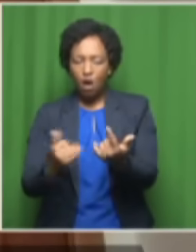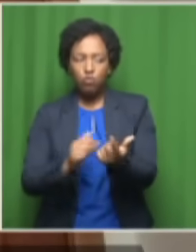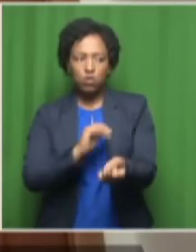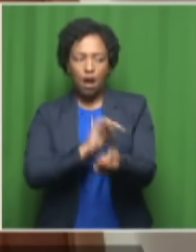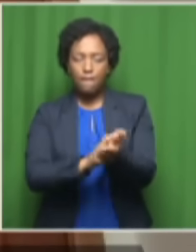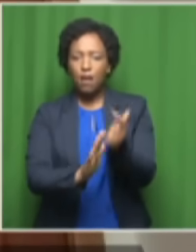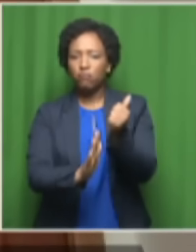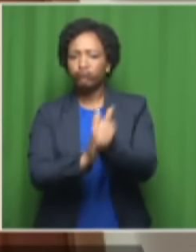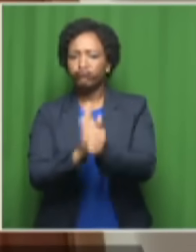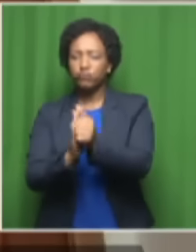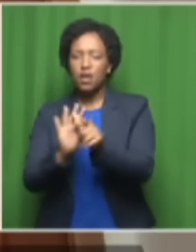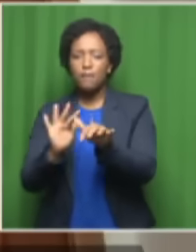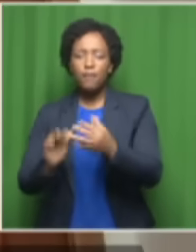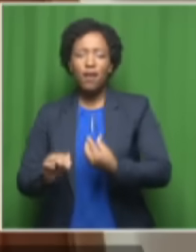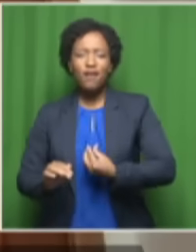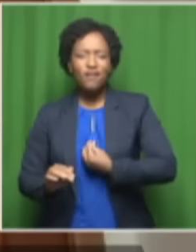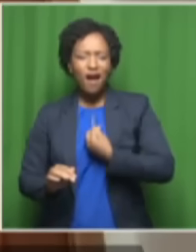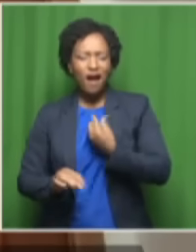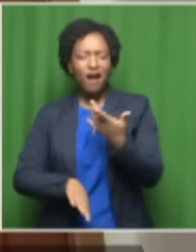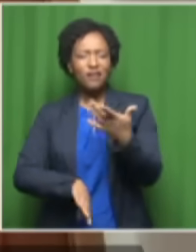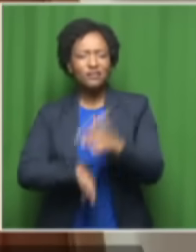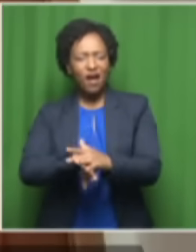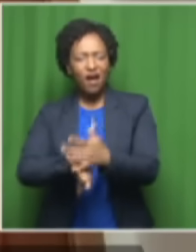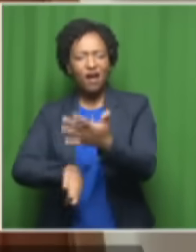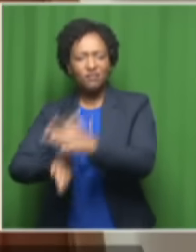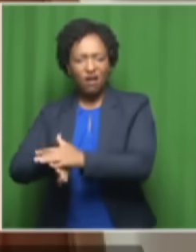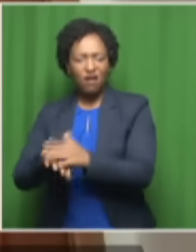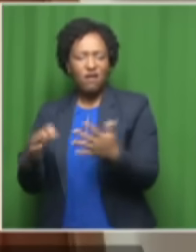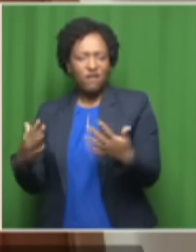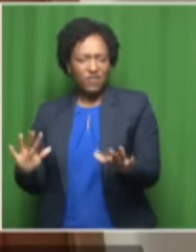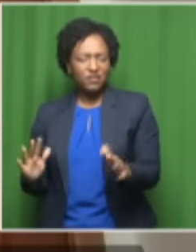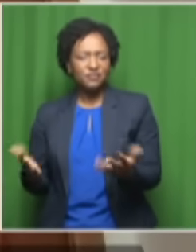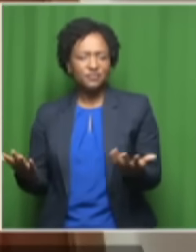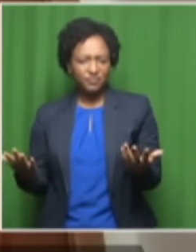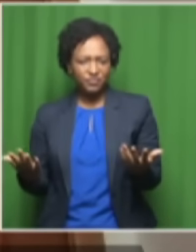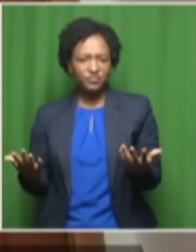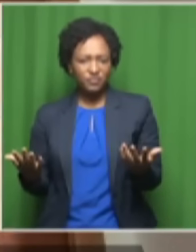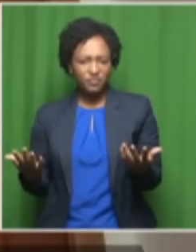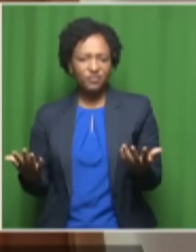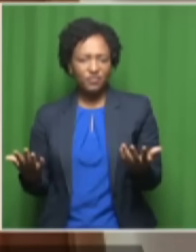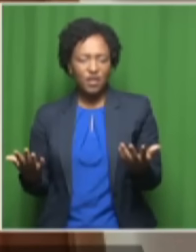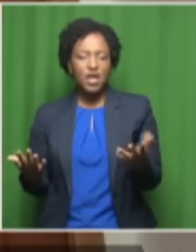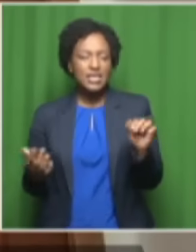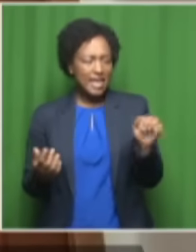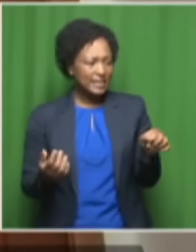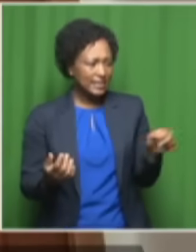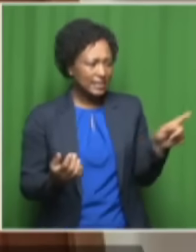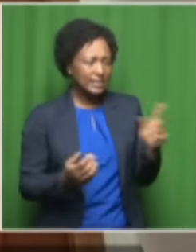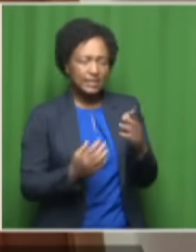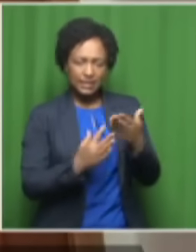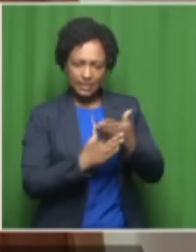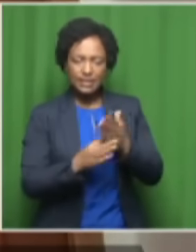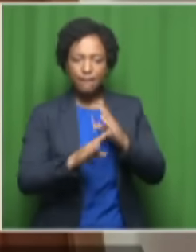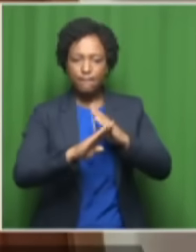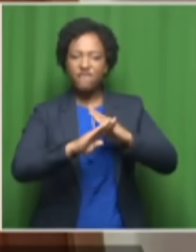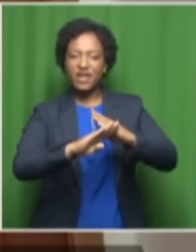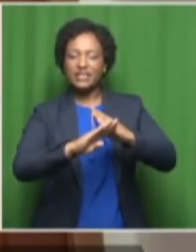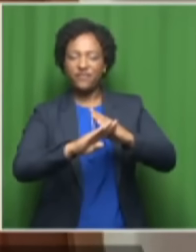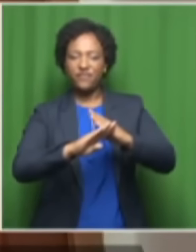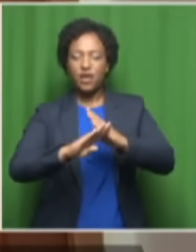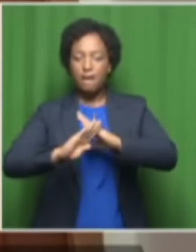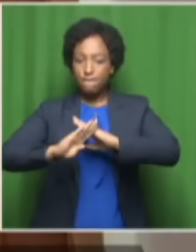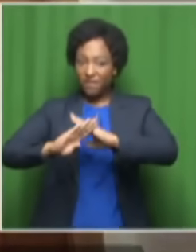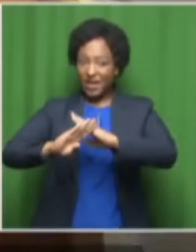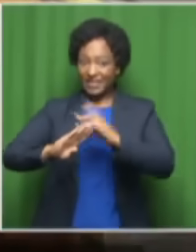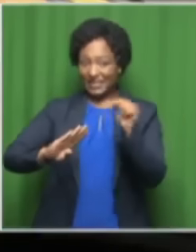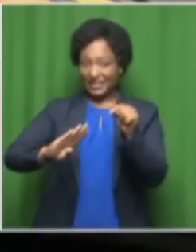Hundreds of thousands of young people died, of men died. So this is the preventative side. There is a lot of arguments. The preventative side